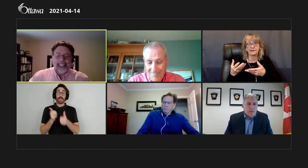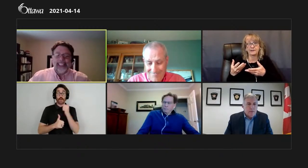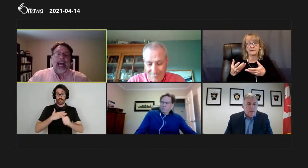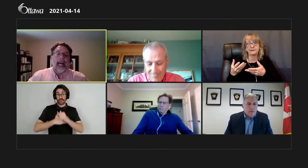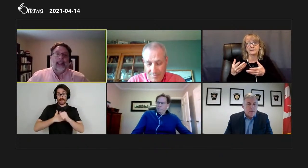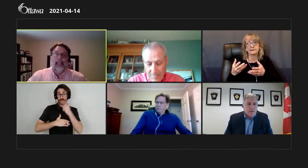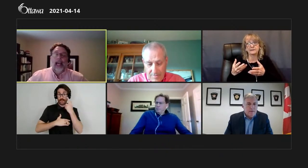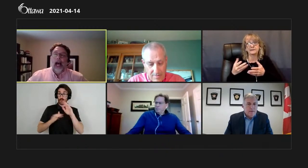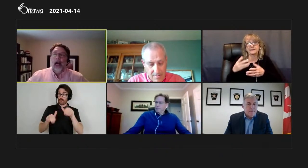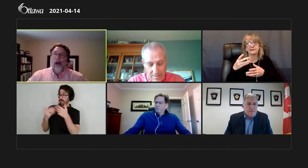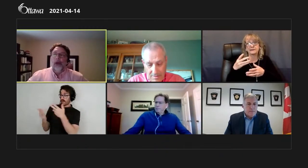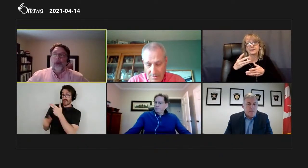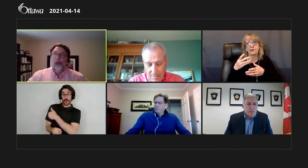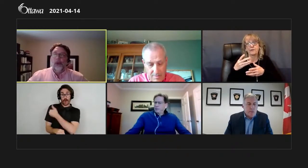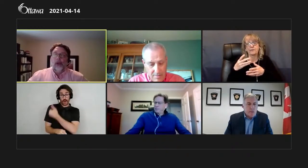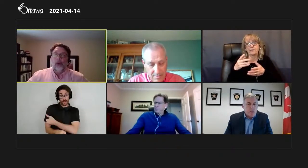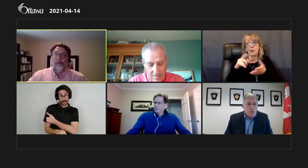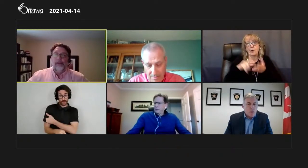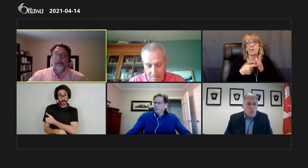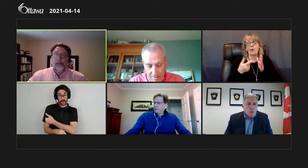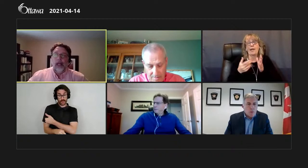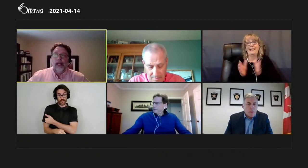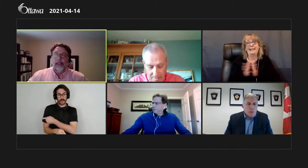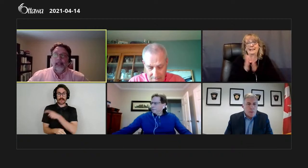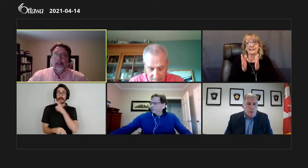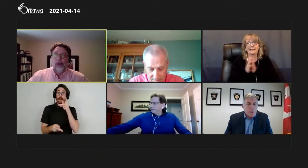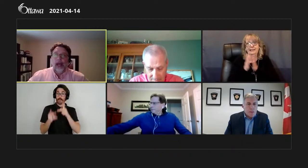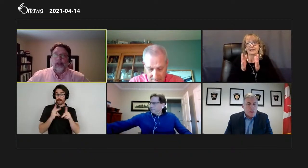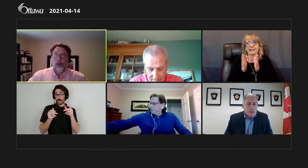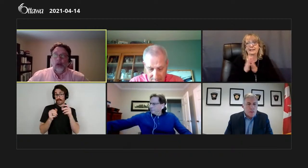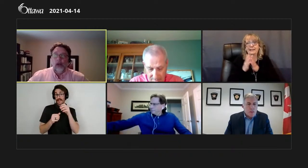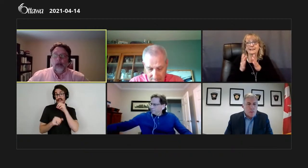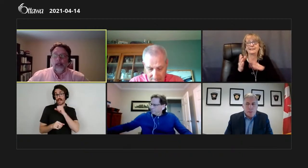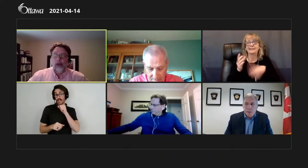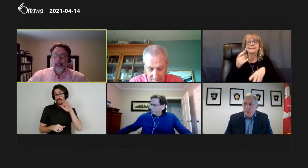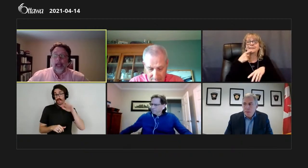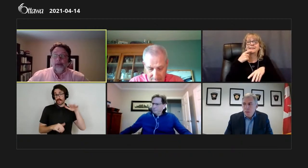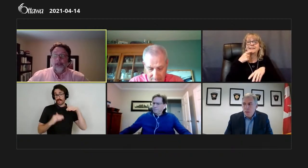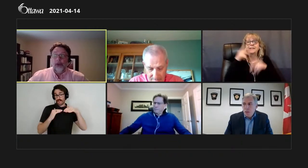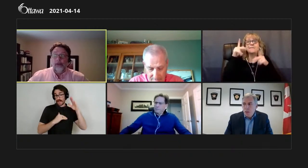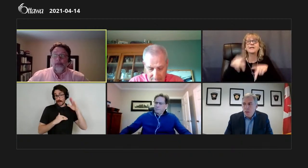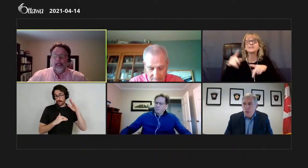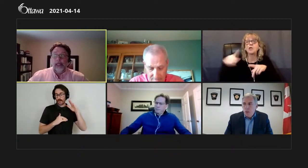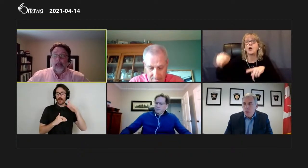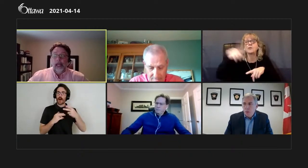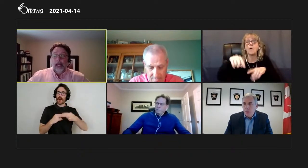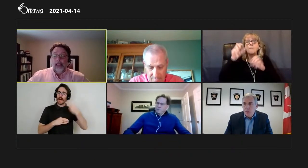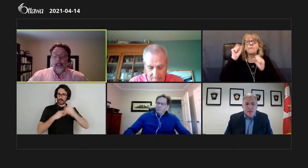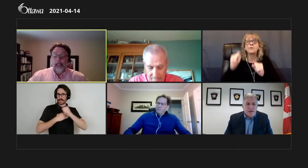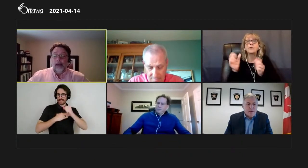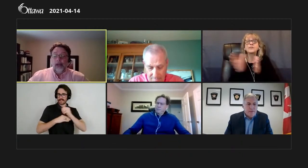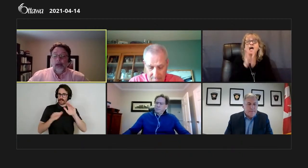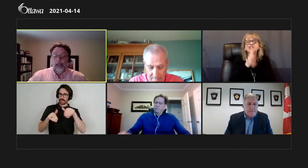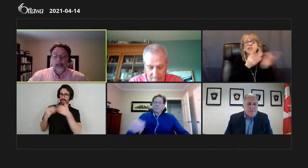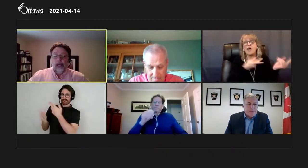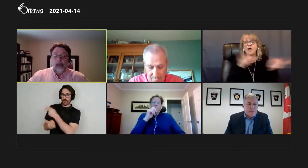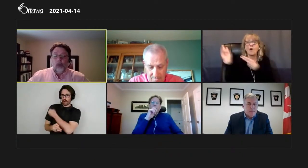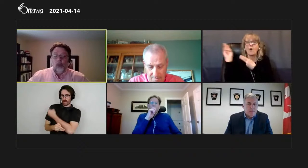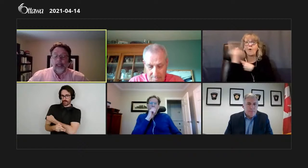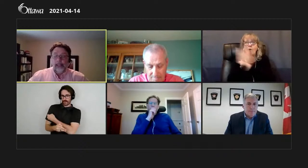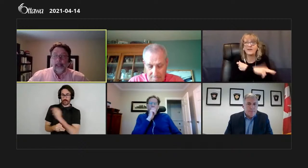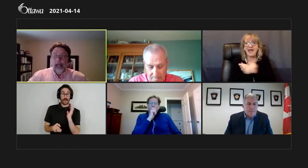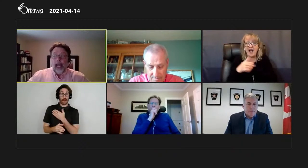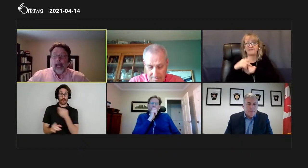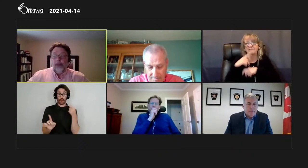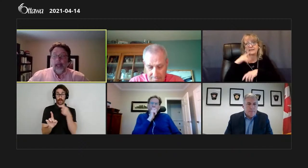hospitalization and death, those who are 50 plus. And so that's where, the effort's going to be in the upcoming